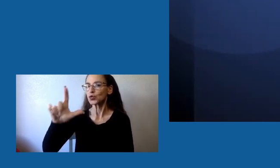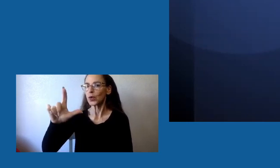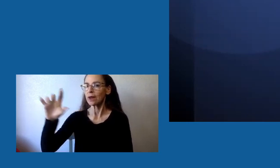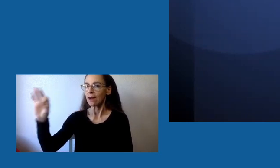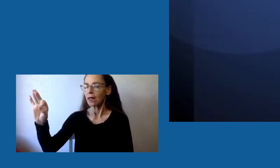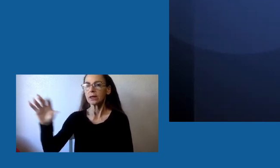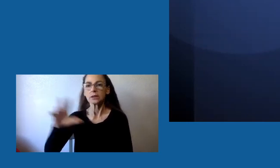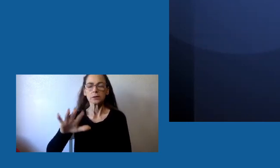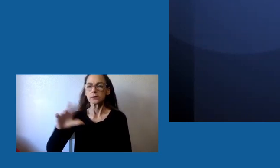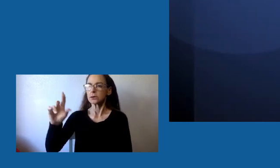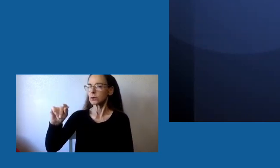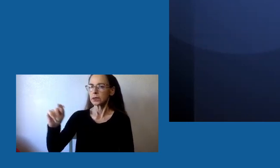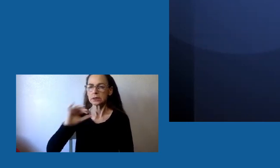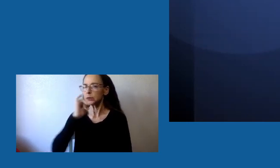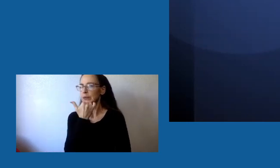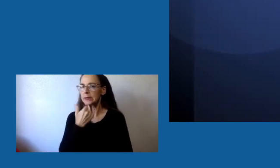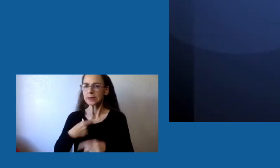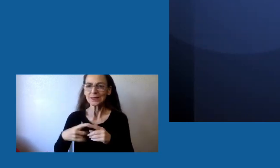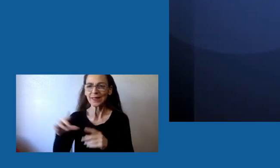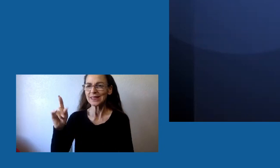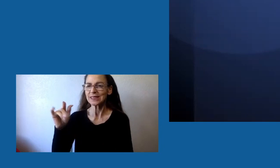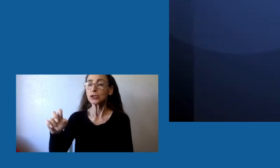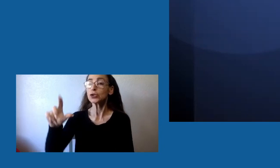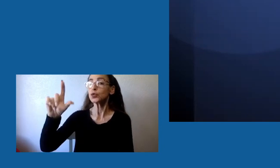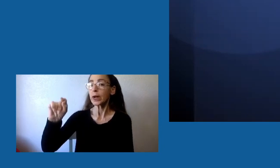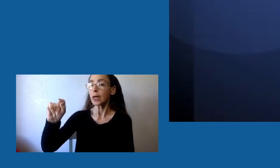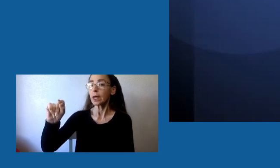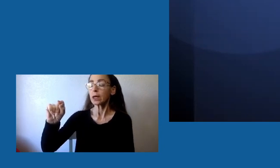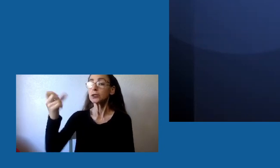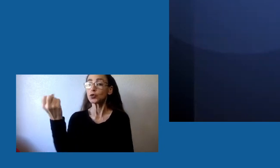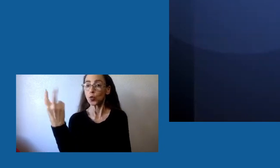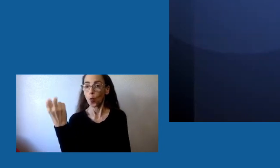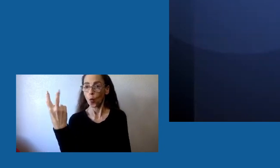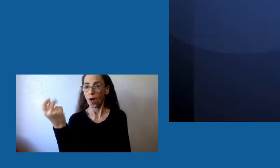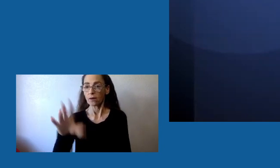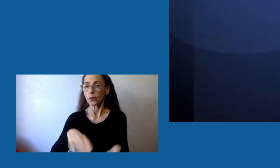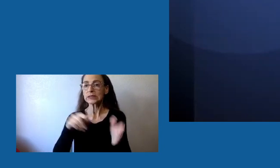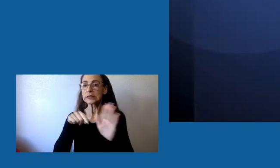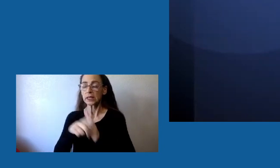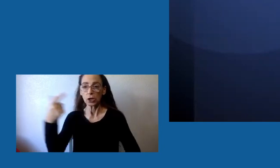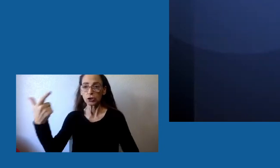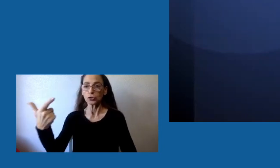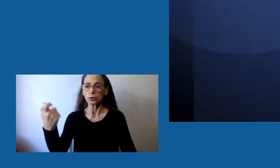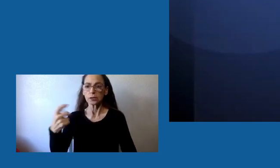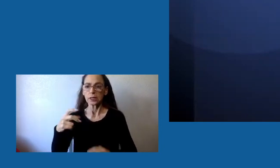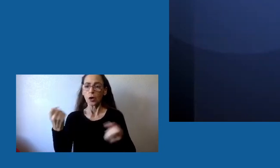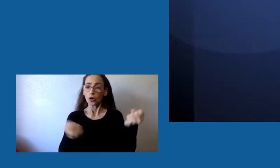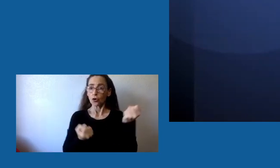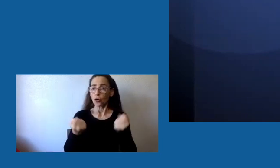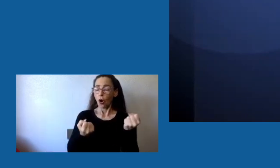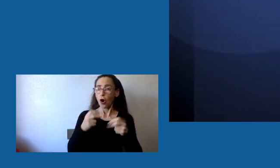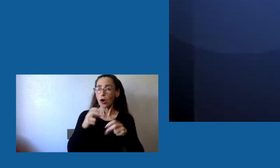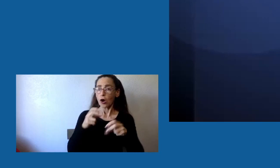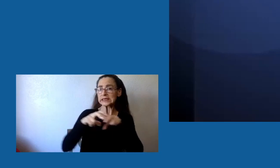2020. Sorry, I made a mistake on the date. 2012. She was shot while sitting in a car with 3 of her